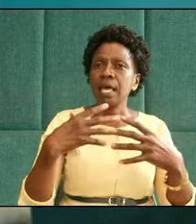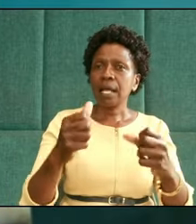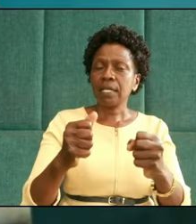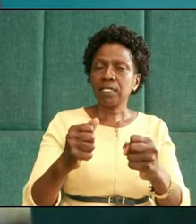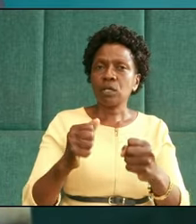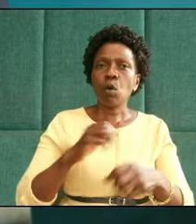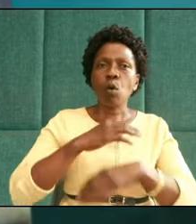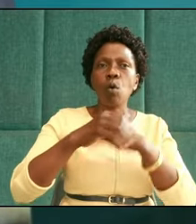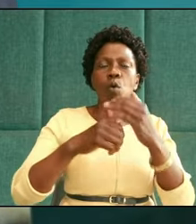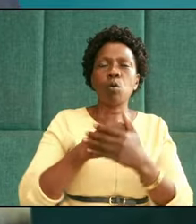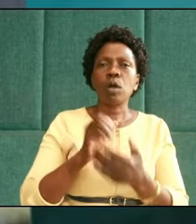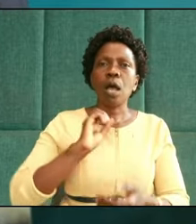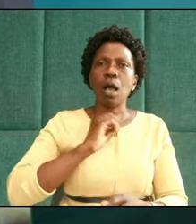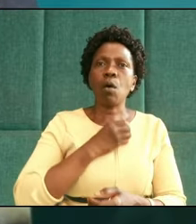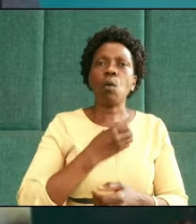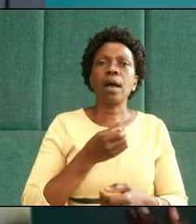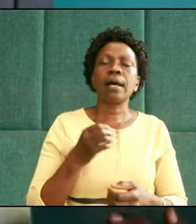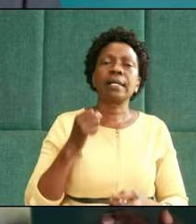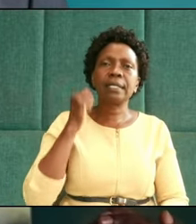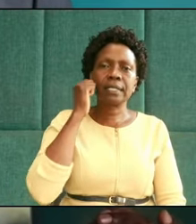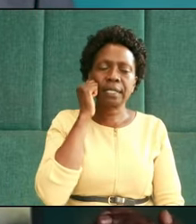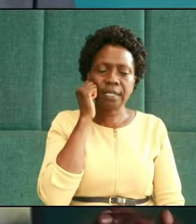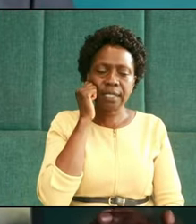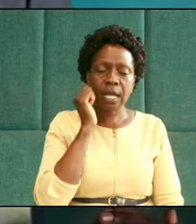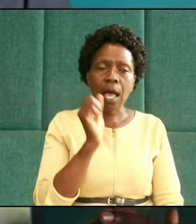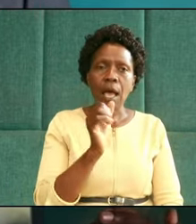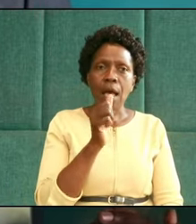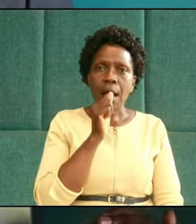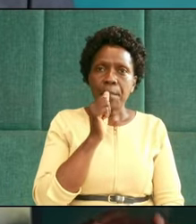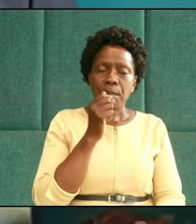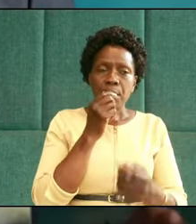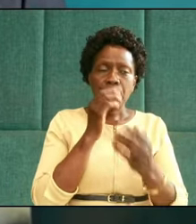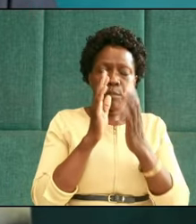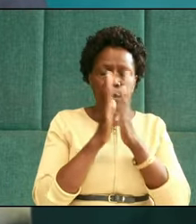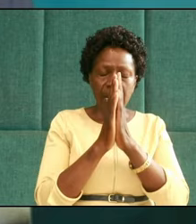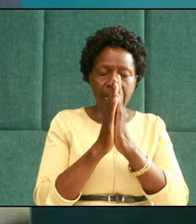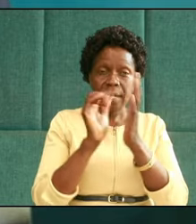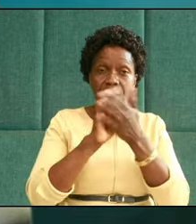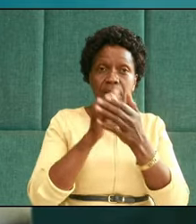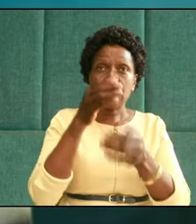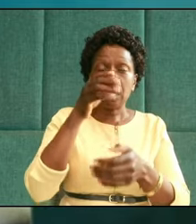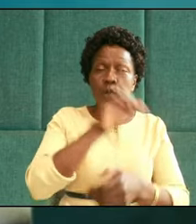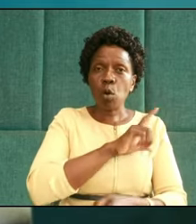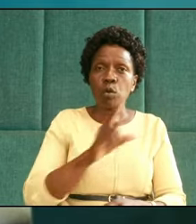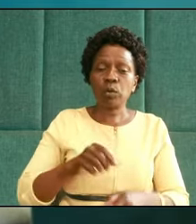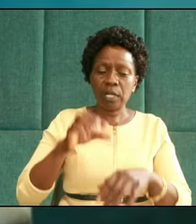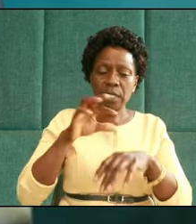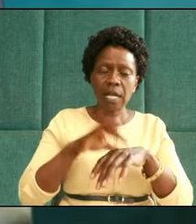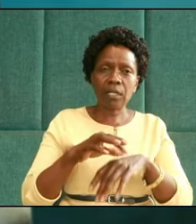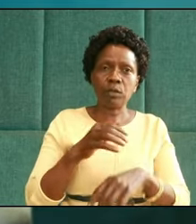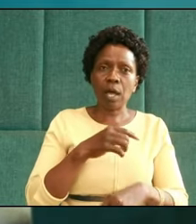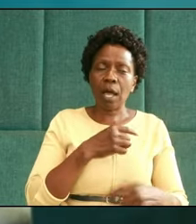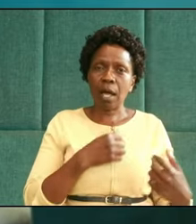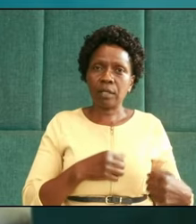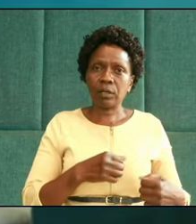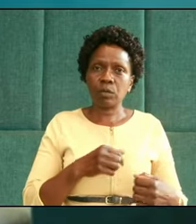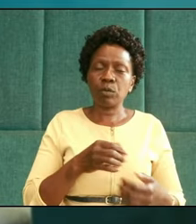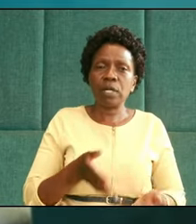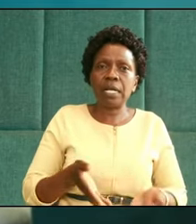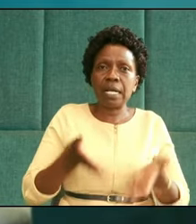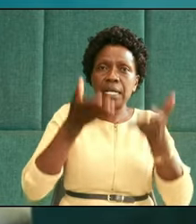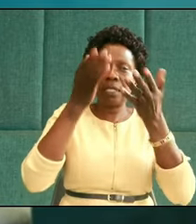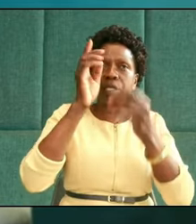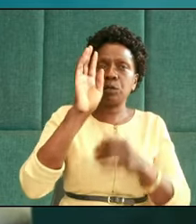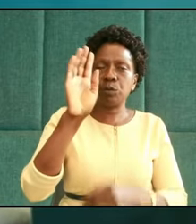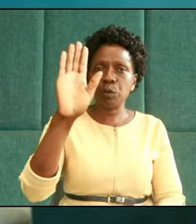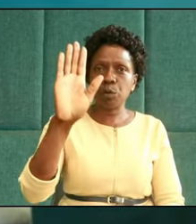our diseases. I'm praying that the Lord will touch your heart. The Lord will raise you.